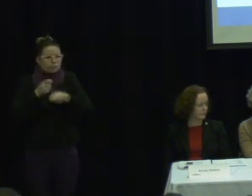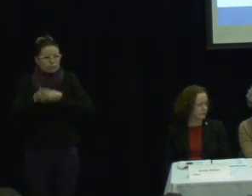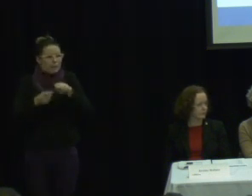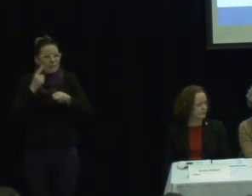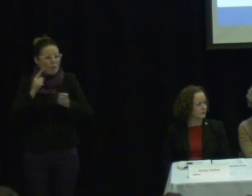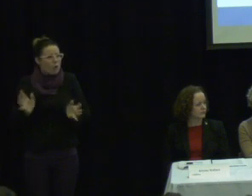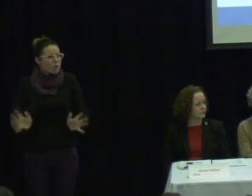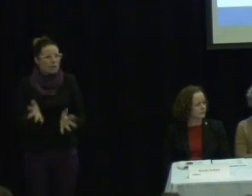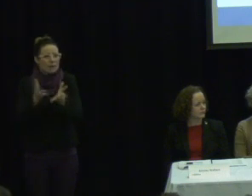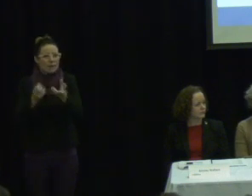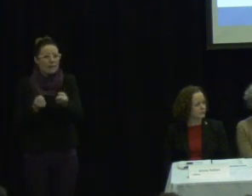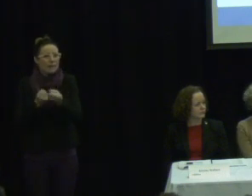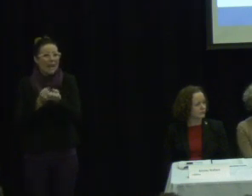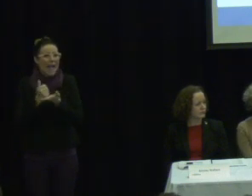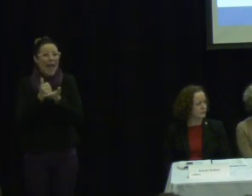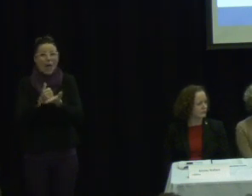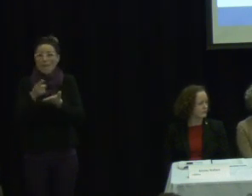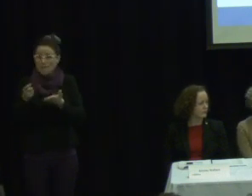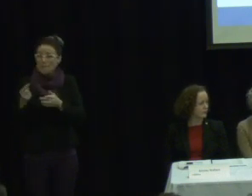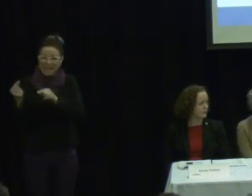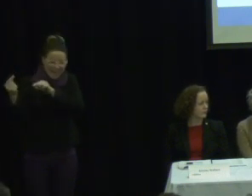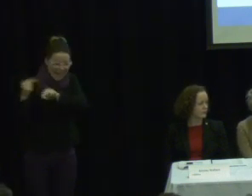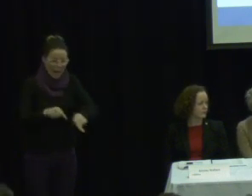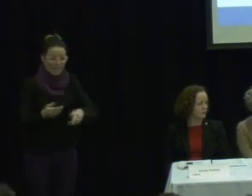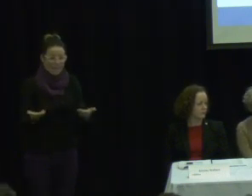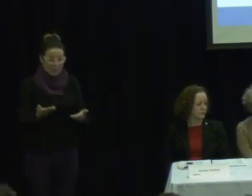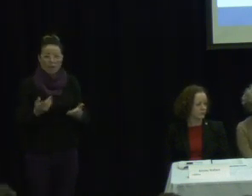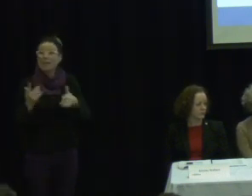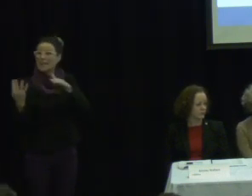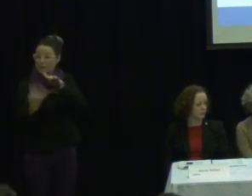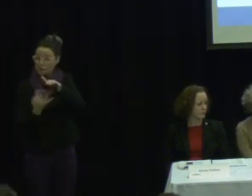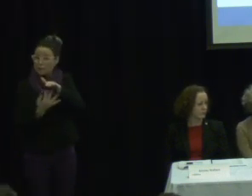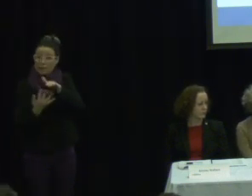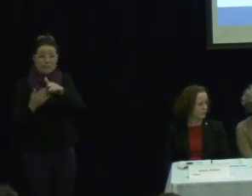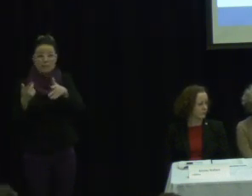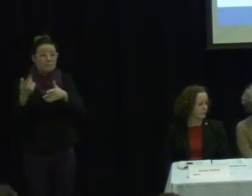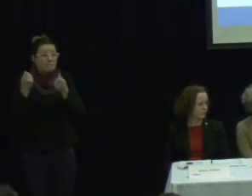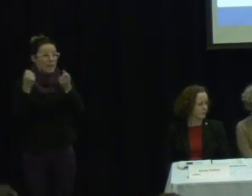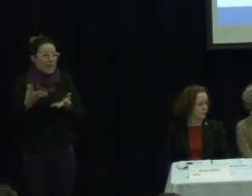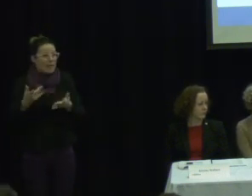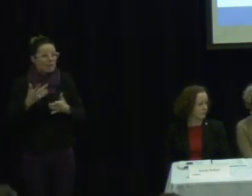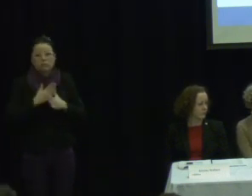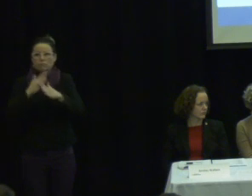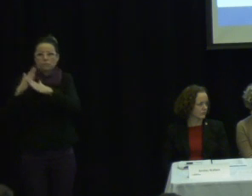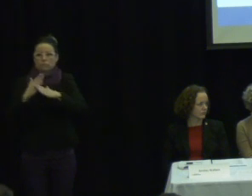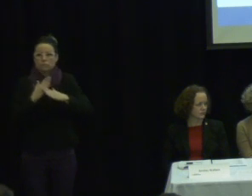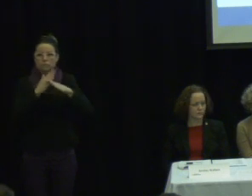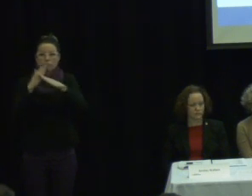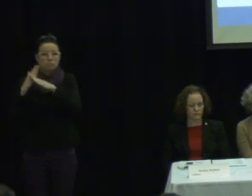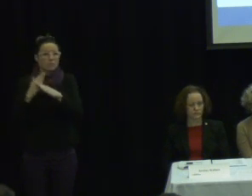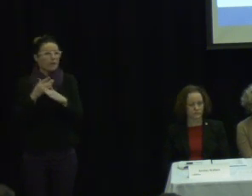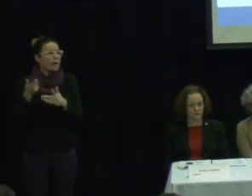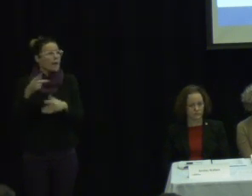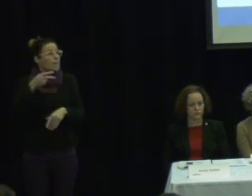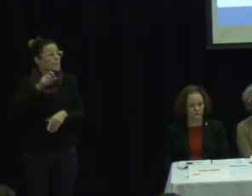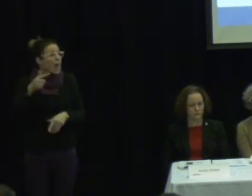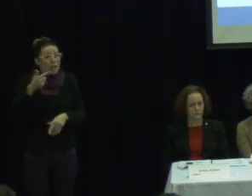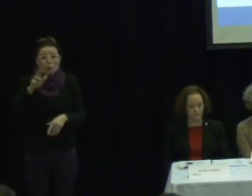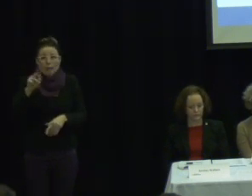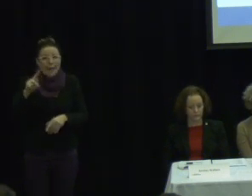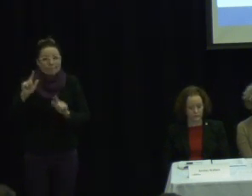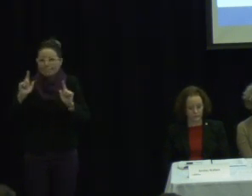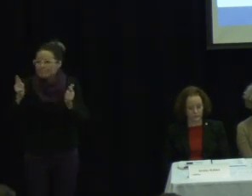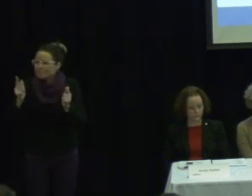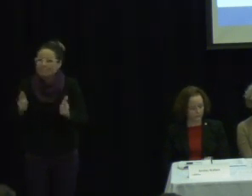in an asylum-seeking situation, they're not necessarily able to get, in fact, they definitively aren't able to get Pell Grants